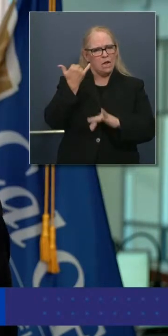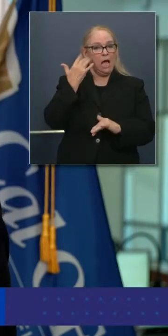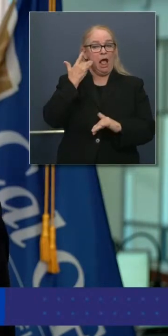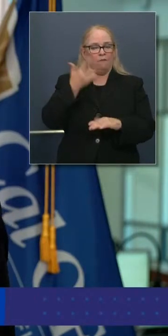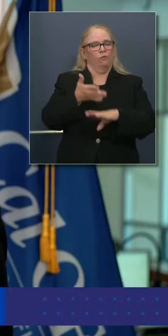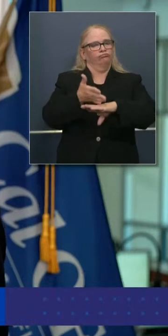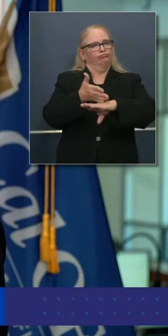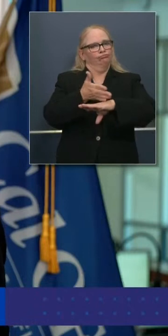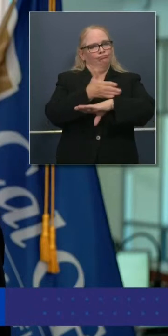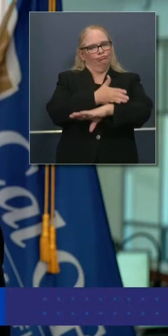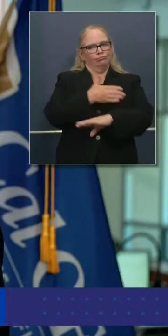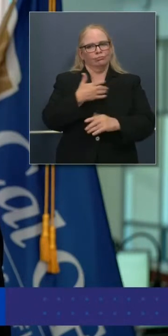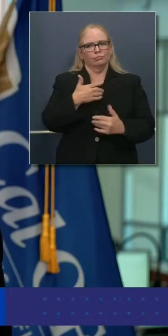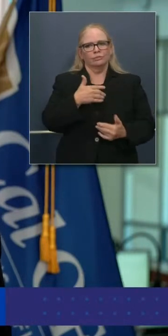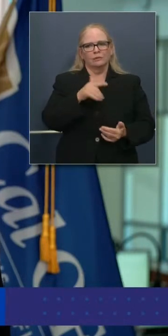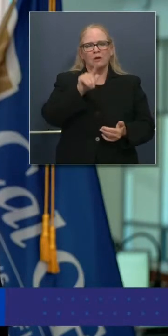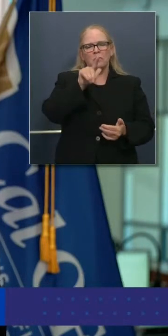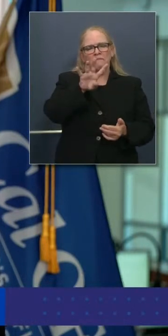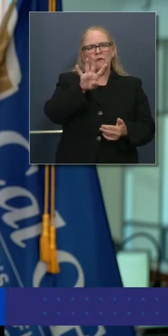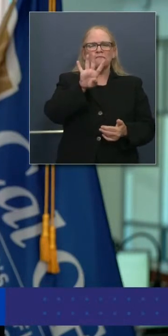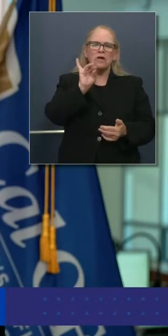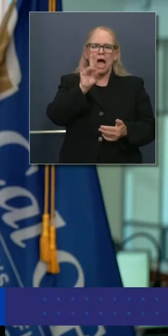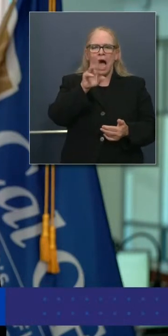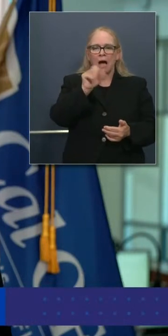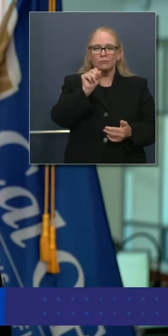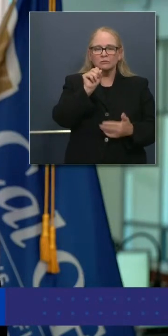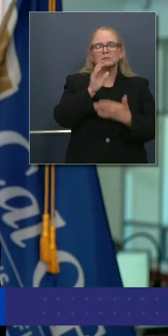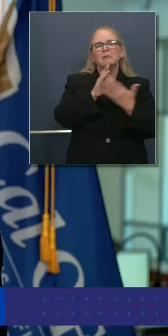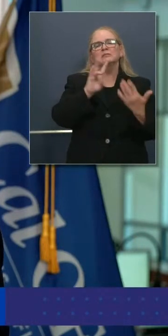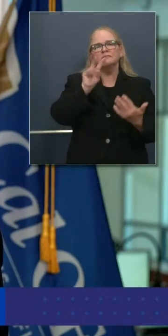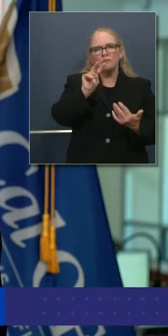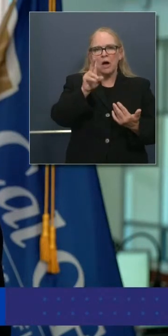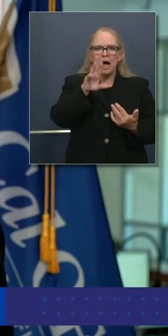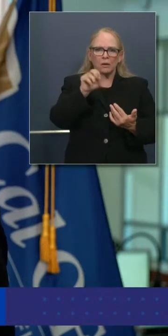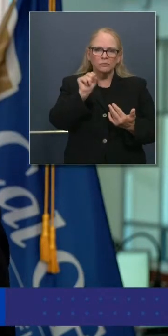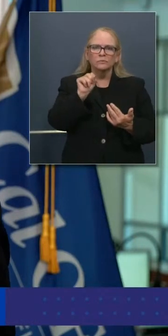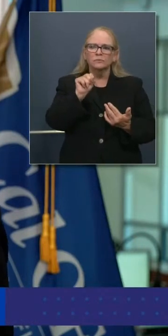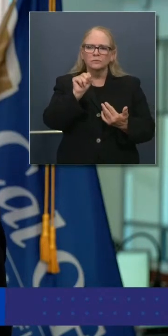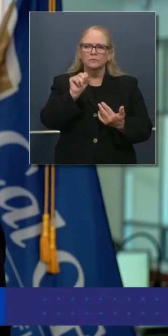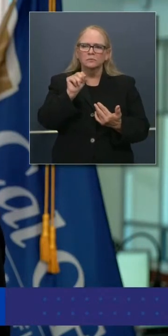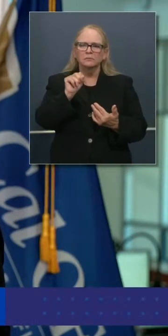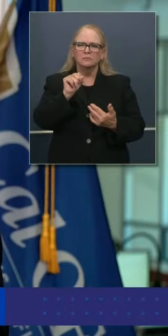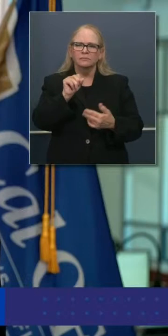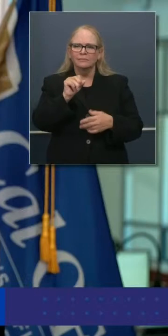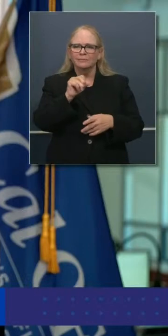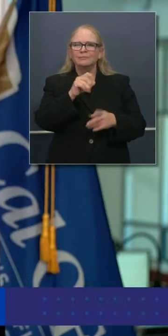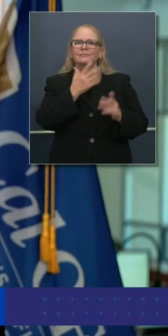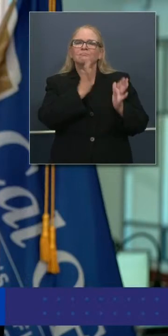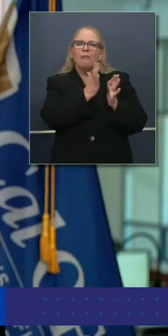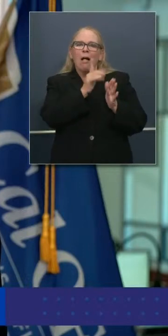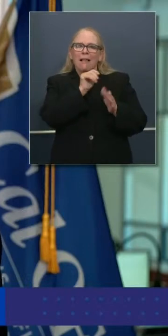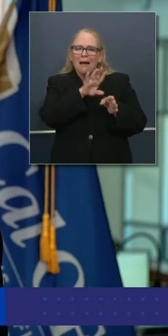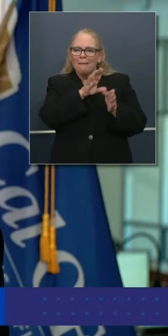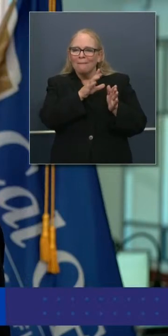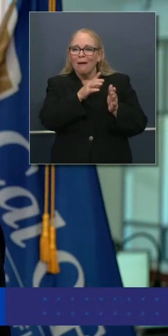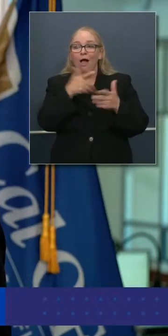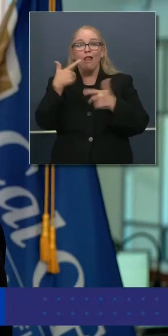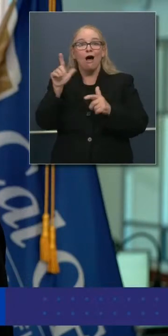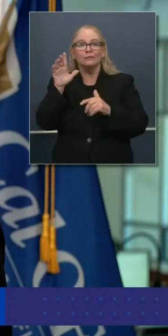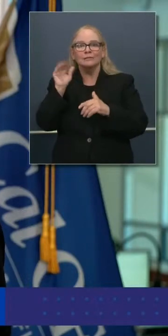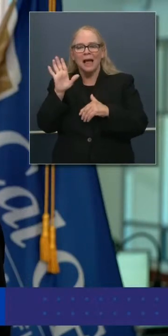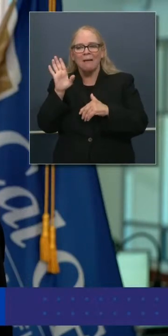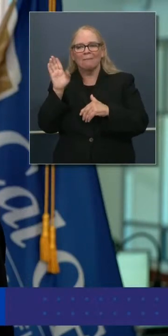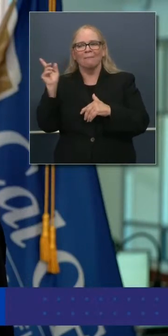24, 48, 72 hours for many of our smaller labs. The larger labs, which faced turnaround time